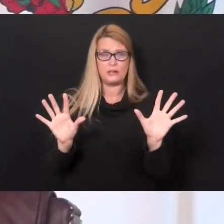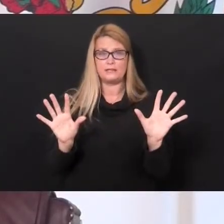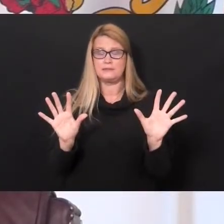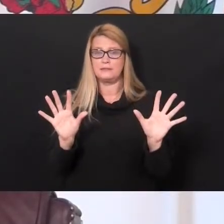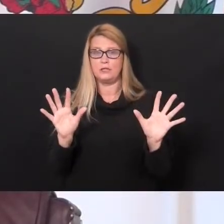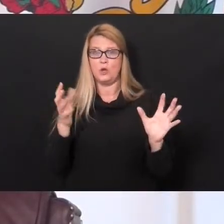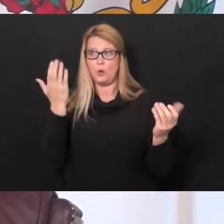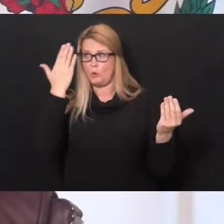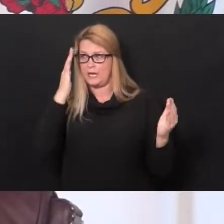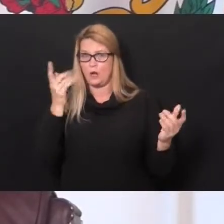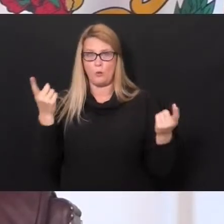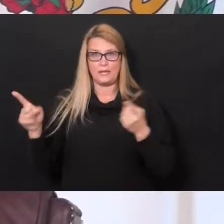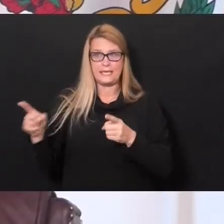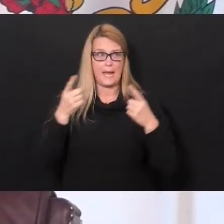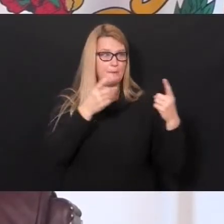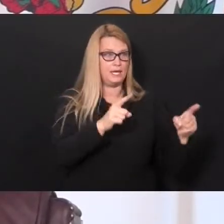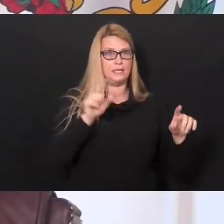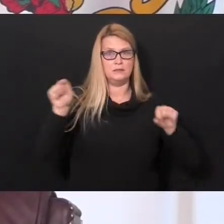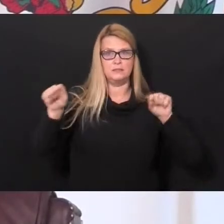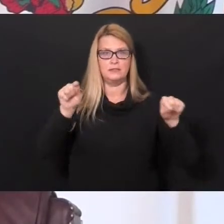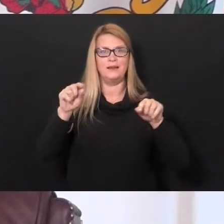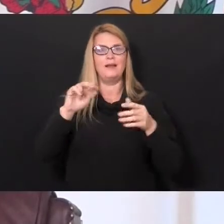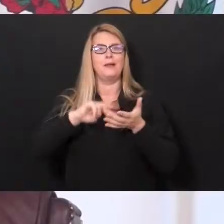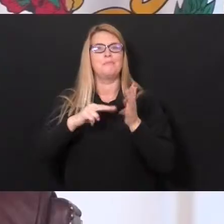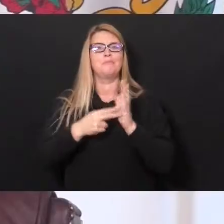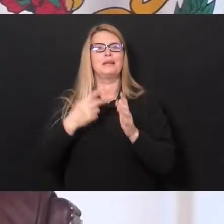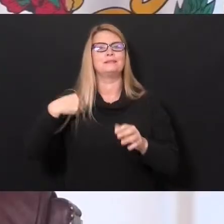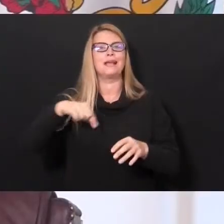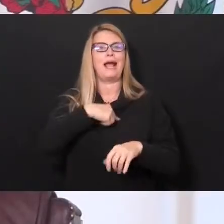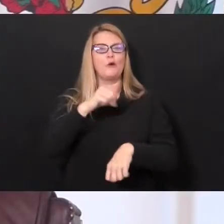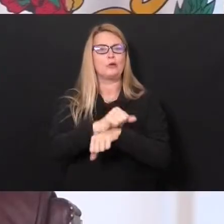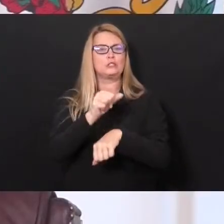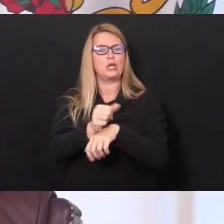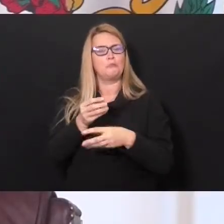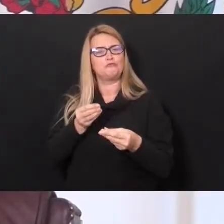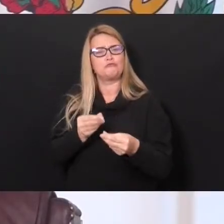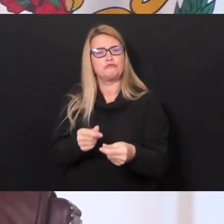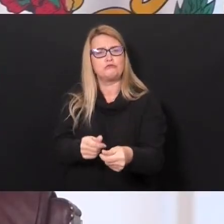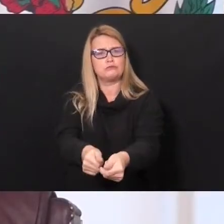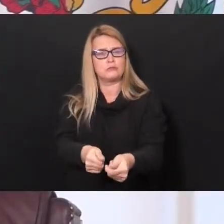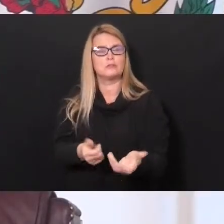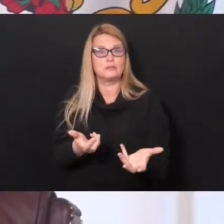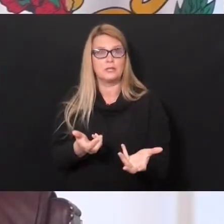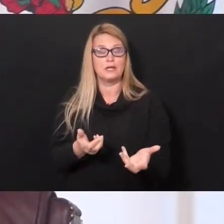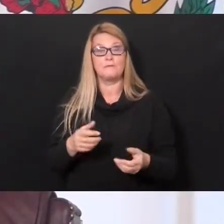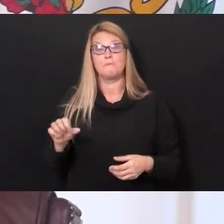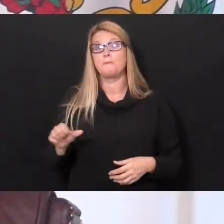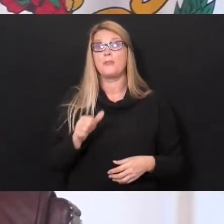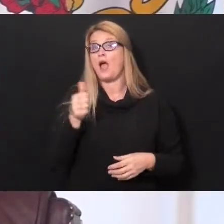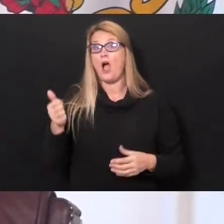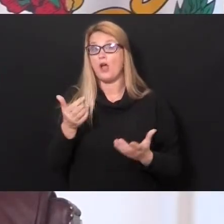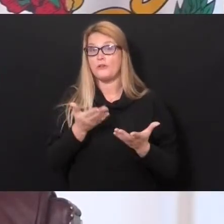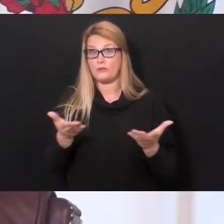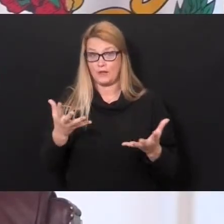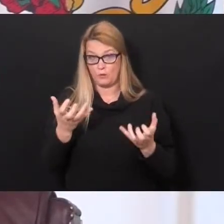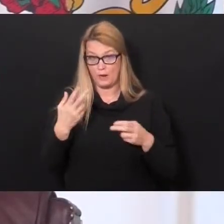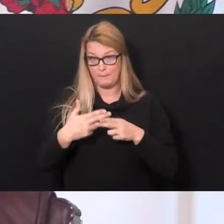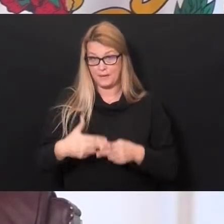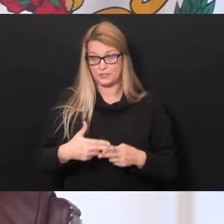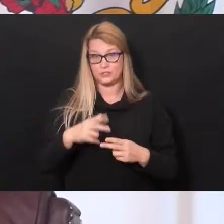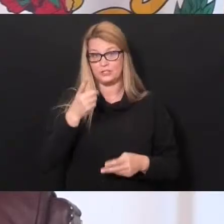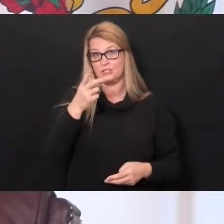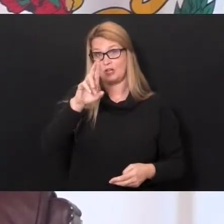left hands are doing, and it makes us work. It makes it really, really work. And the only other thing I would say is